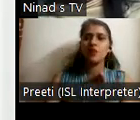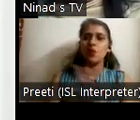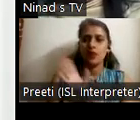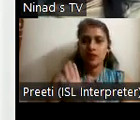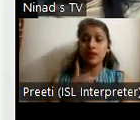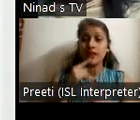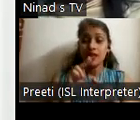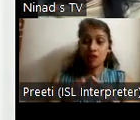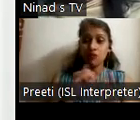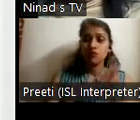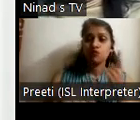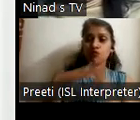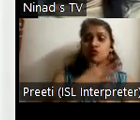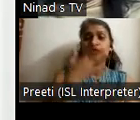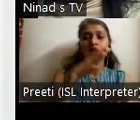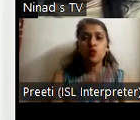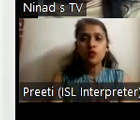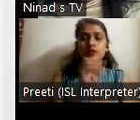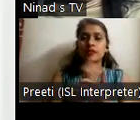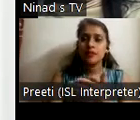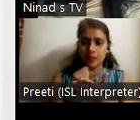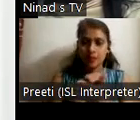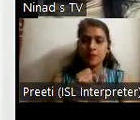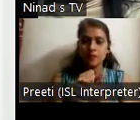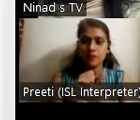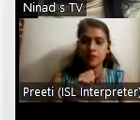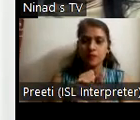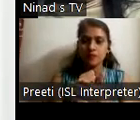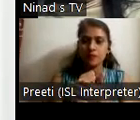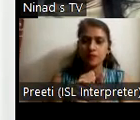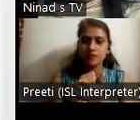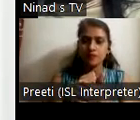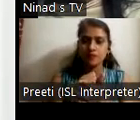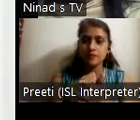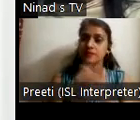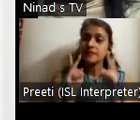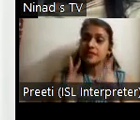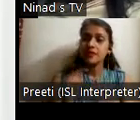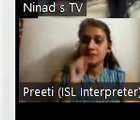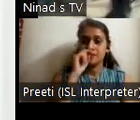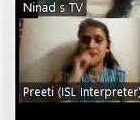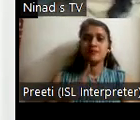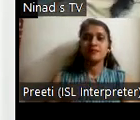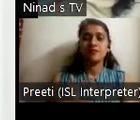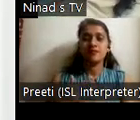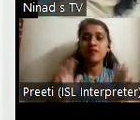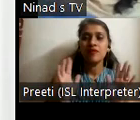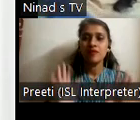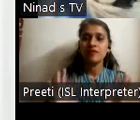practice social inclusion, you just keep that respect and dignity to each and every